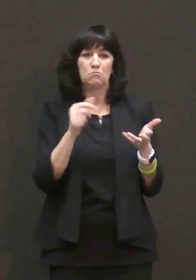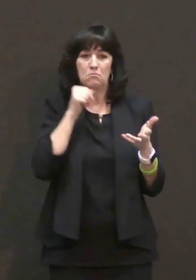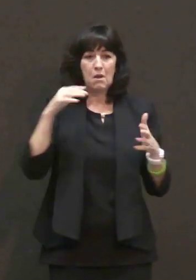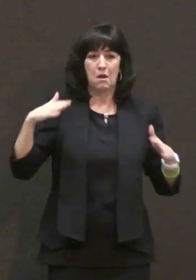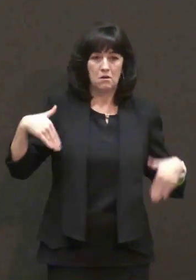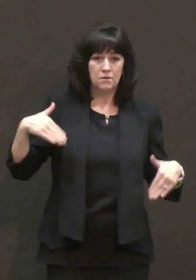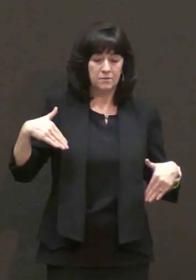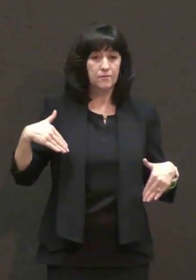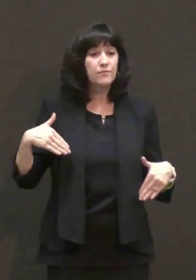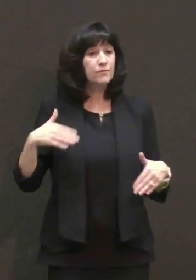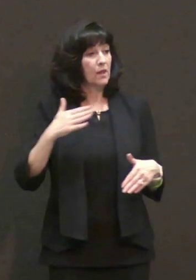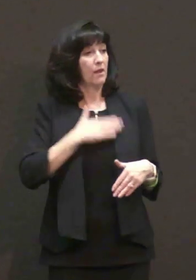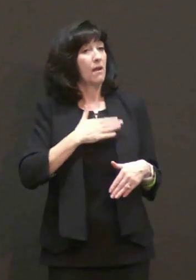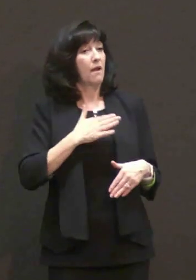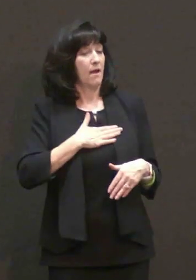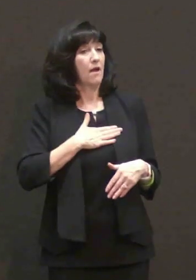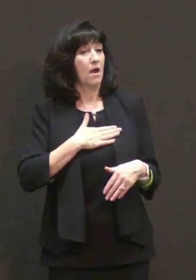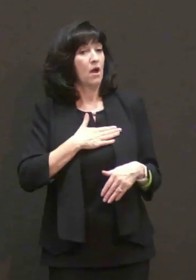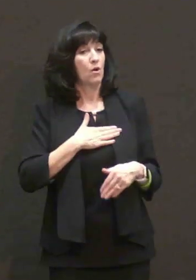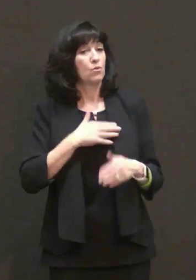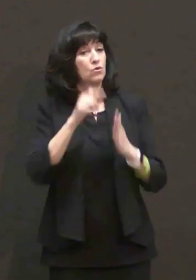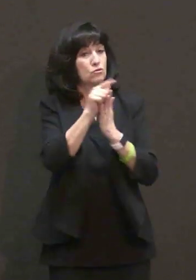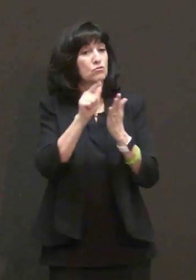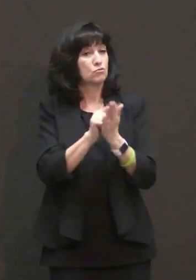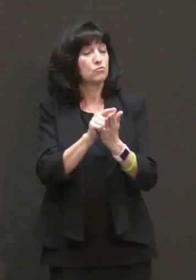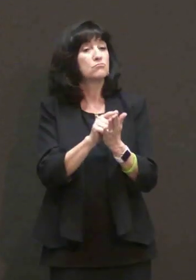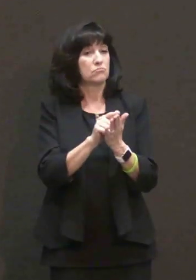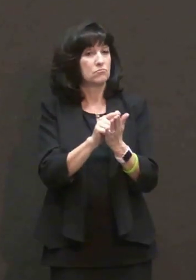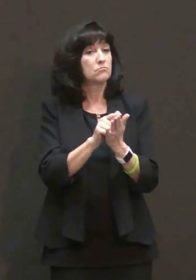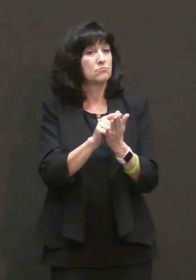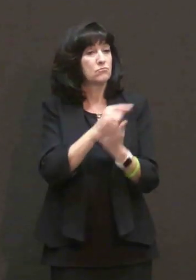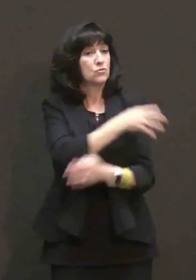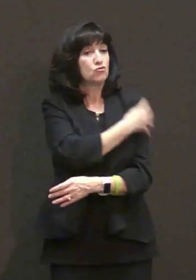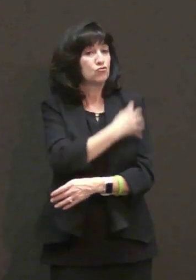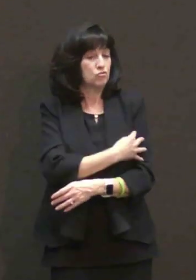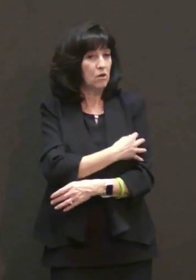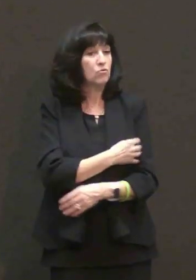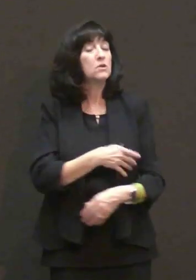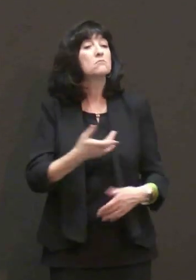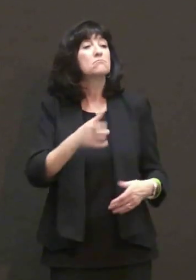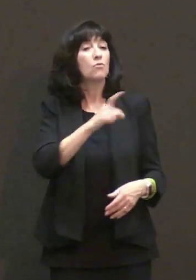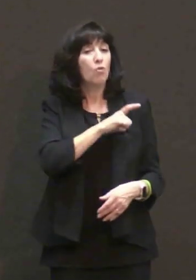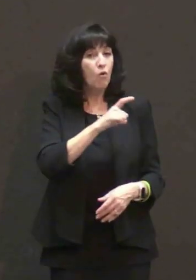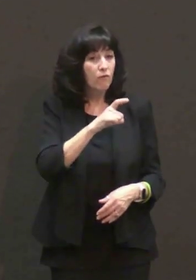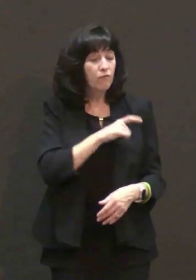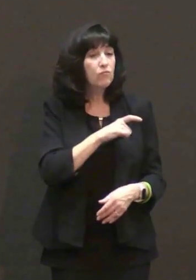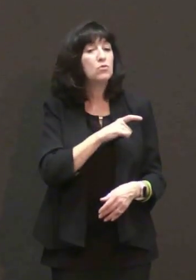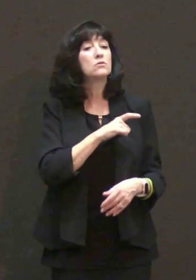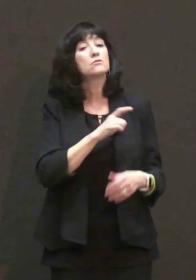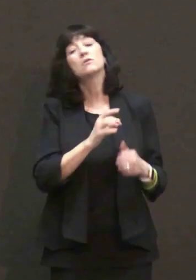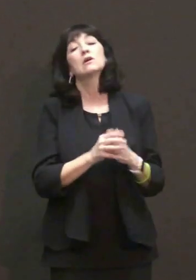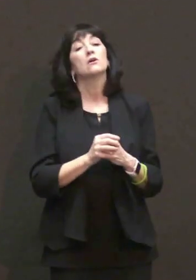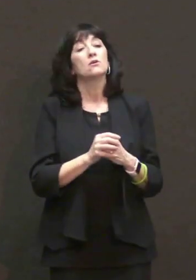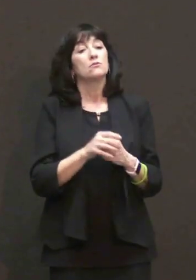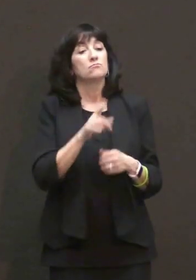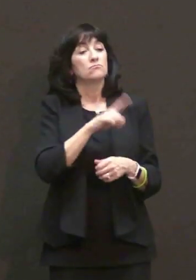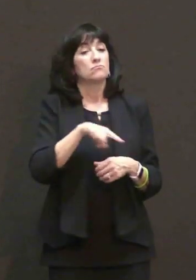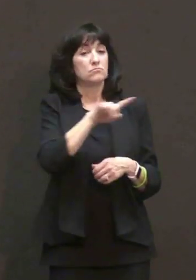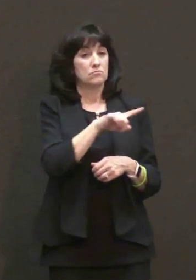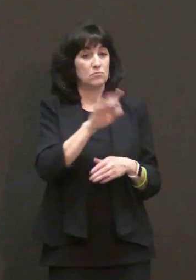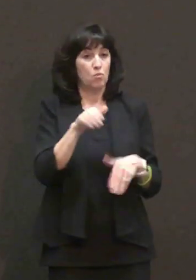recommendations from our Attorney General. Law enforcement is in her bailiwick, if you will,